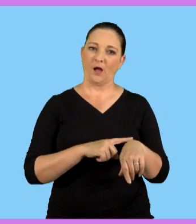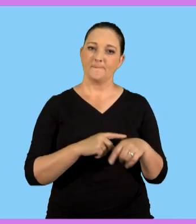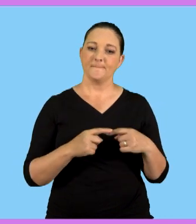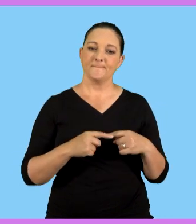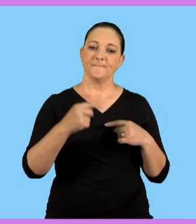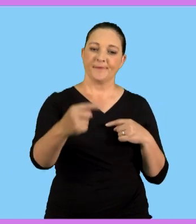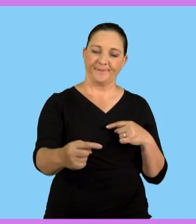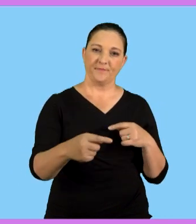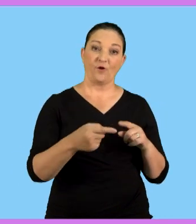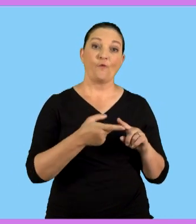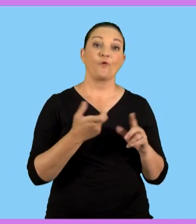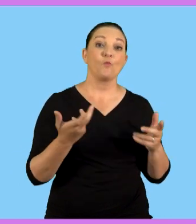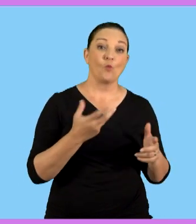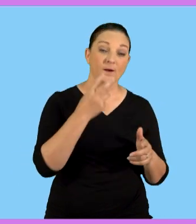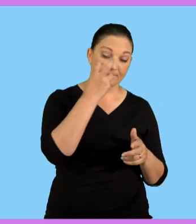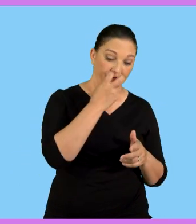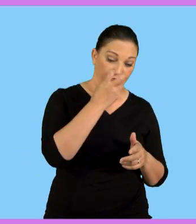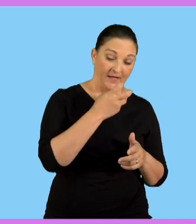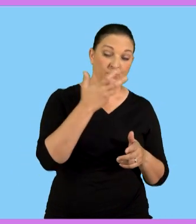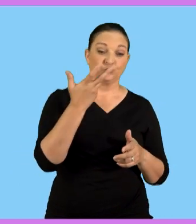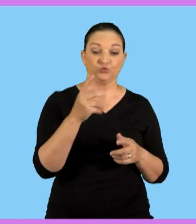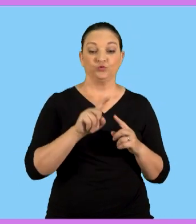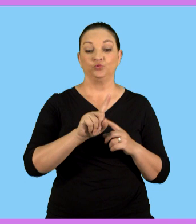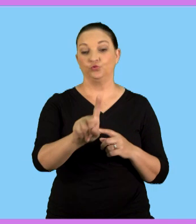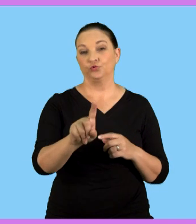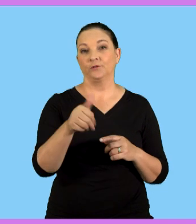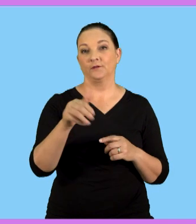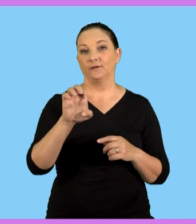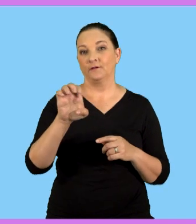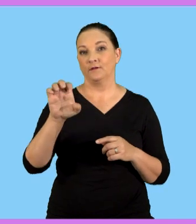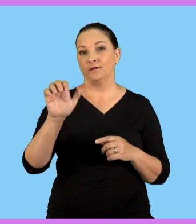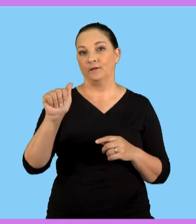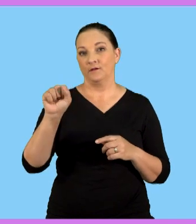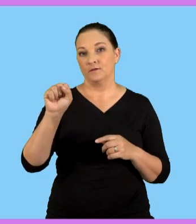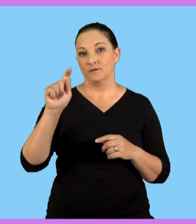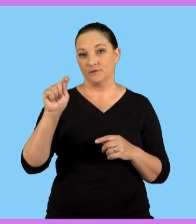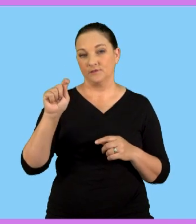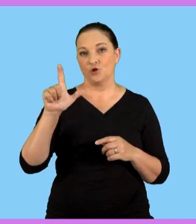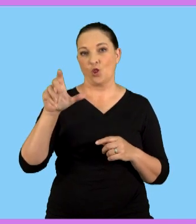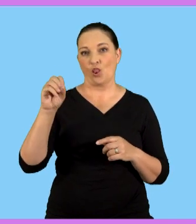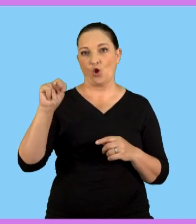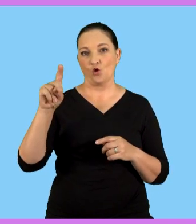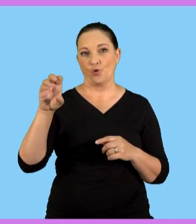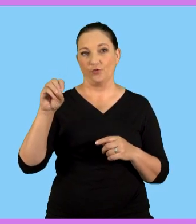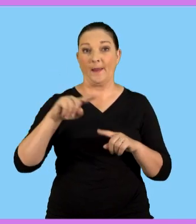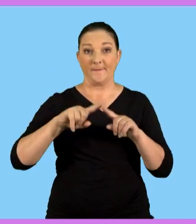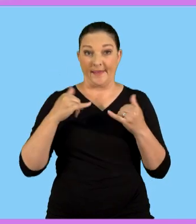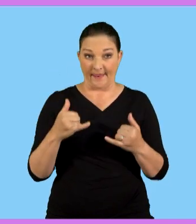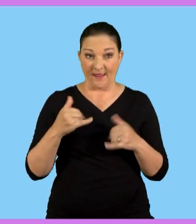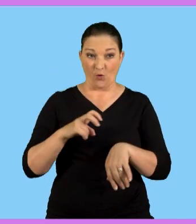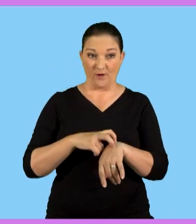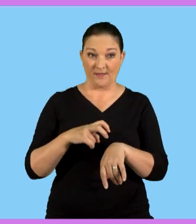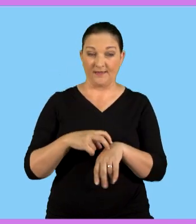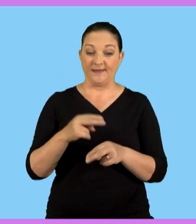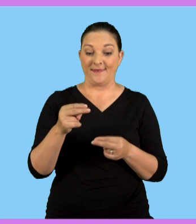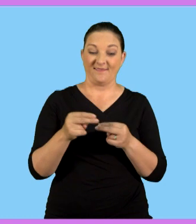hour the bus traveled from Bloemfontein to East London. Round off your answer to the nearest kilometer per hour.